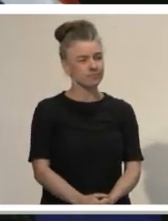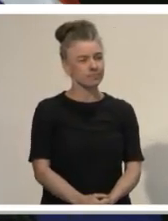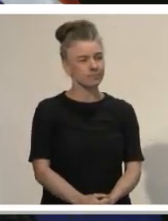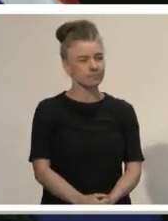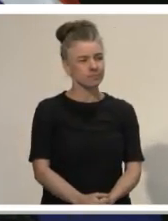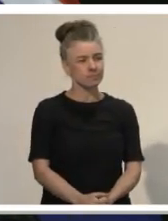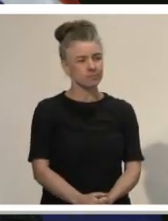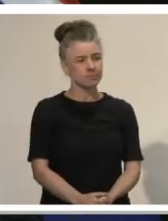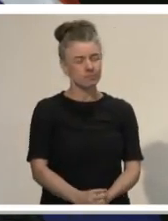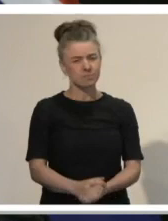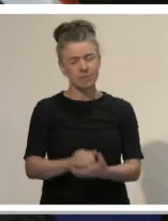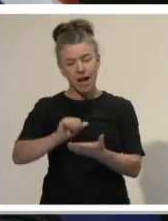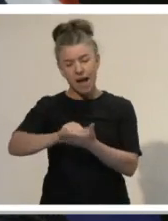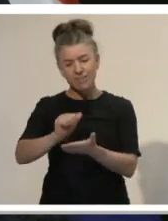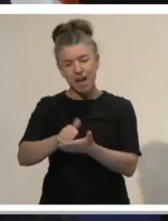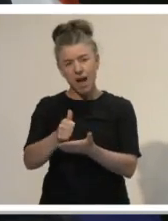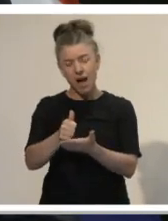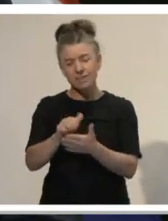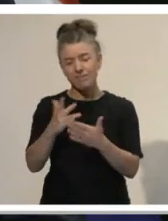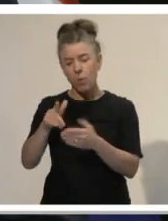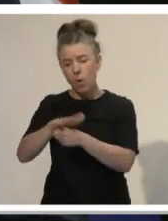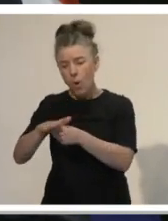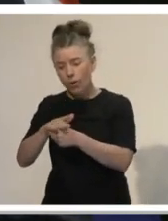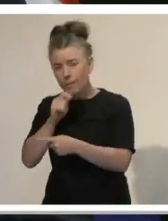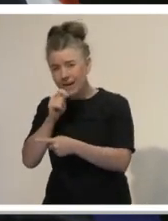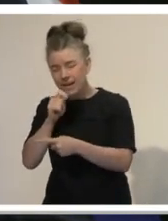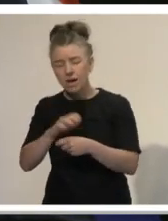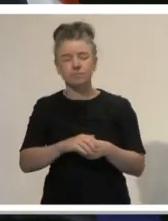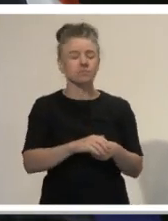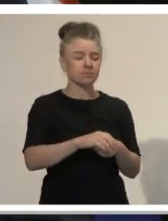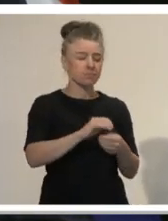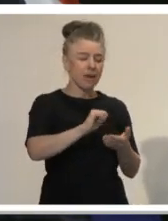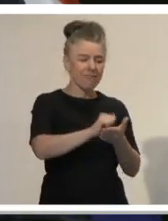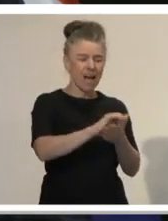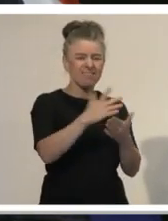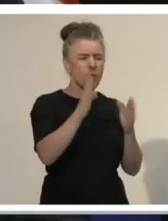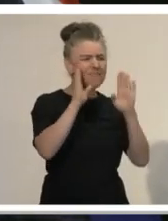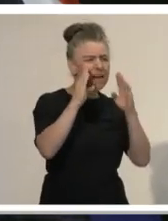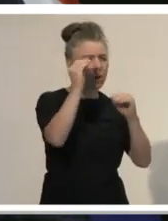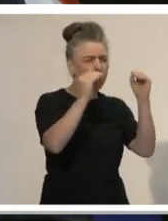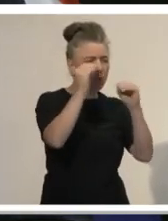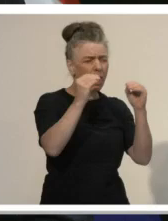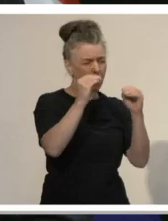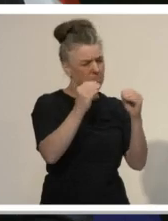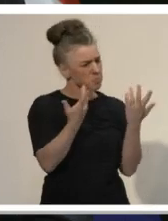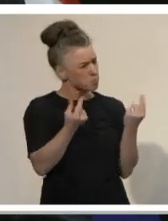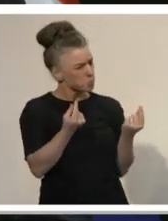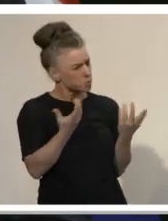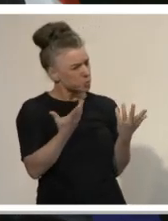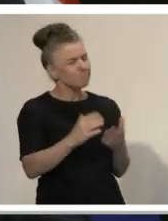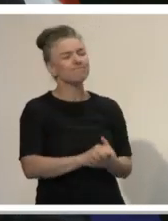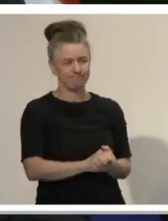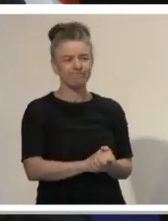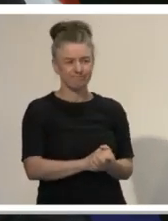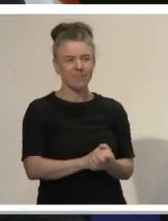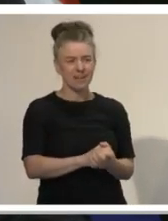media rather than on Google and Facebook? That is certainly going to be part, Tova, of the second tranche of work that we're looking at. This